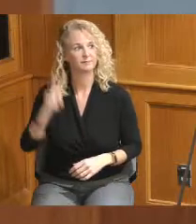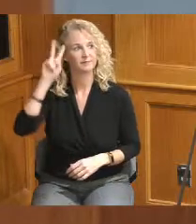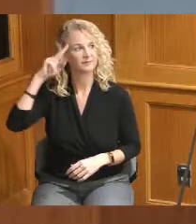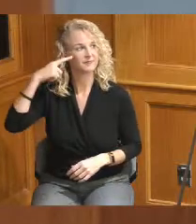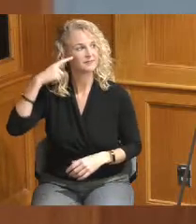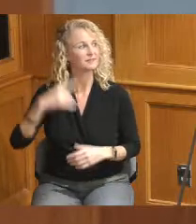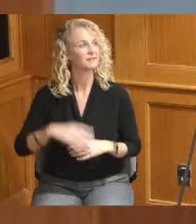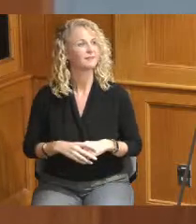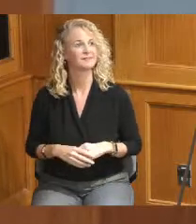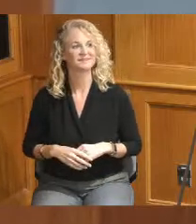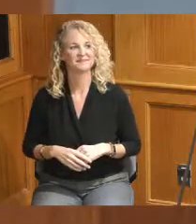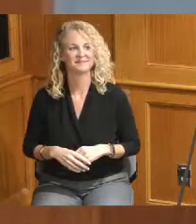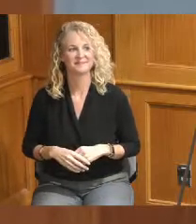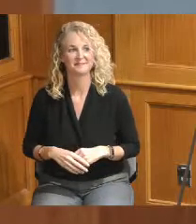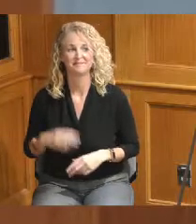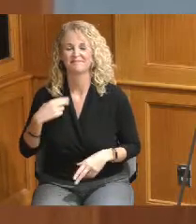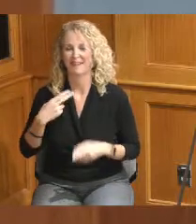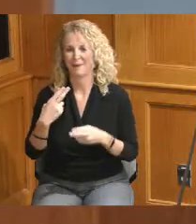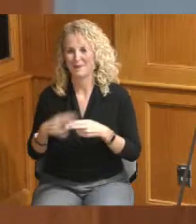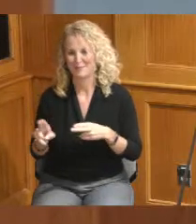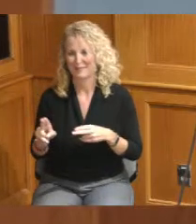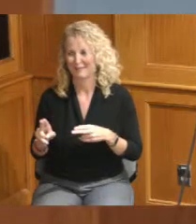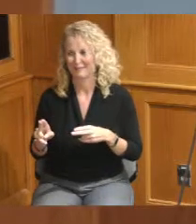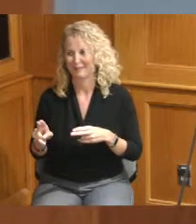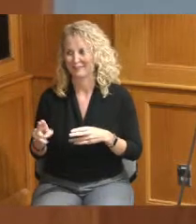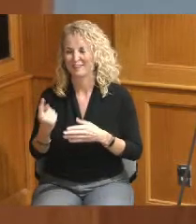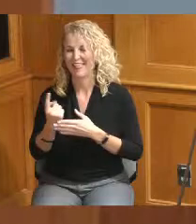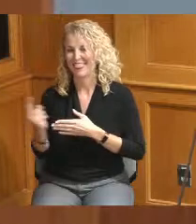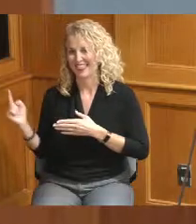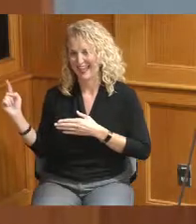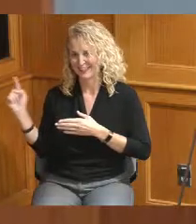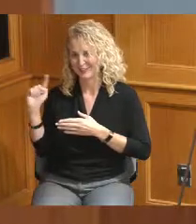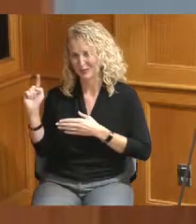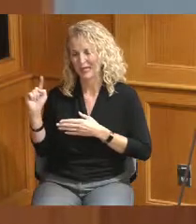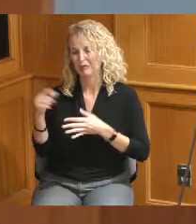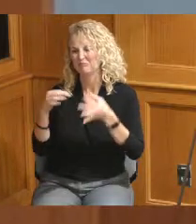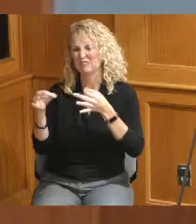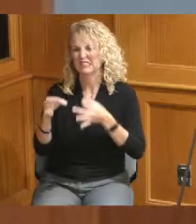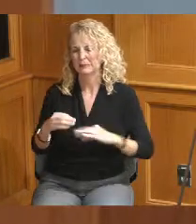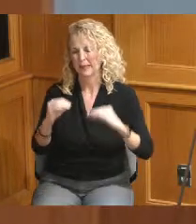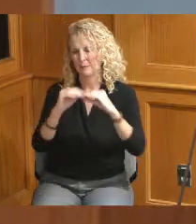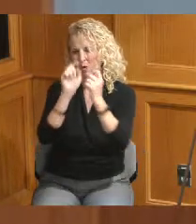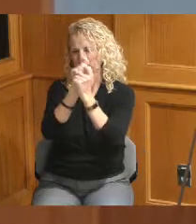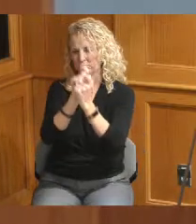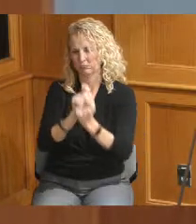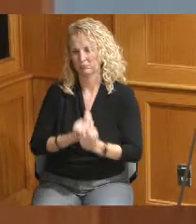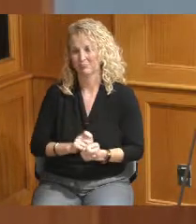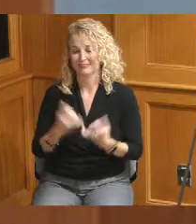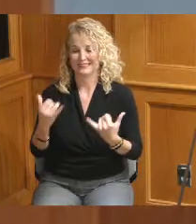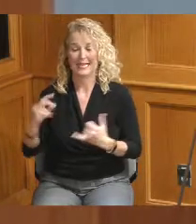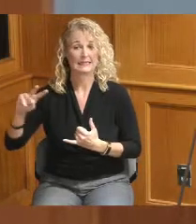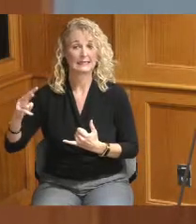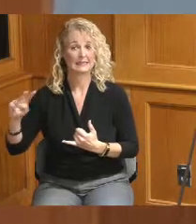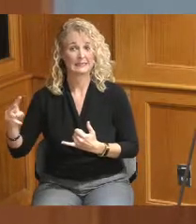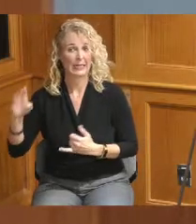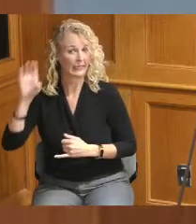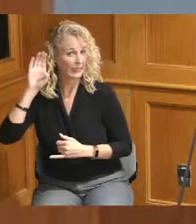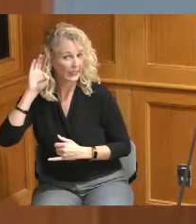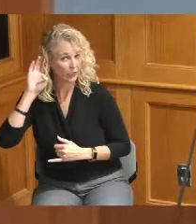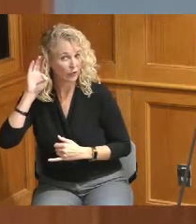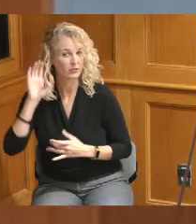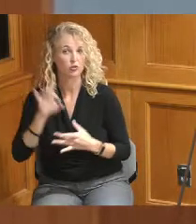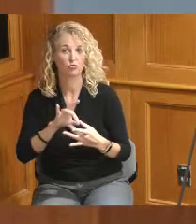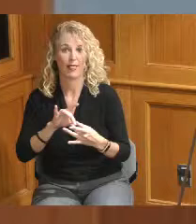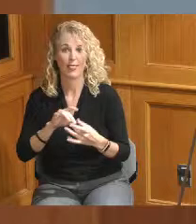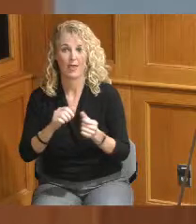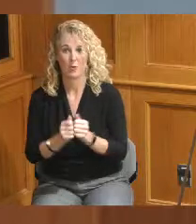Driehaus. I will be brief. Last week, we went over a little bit more detail. Again, this is the second public hearing in